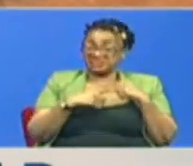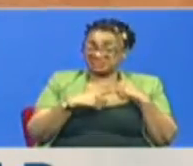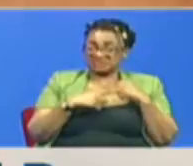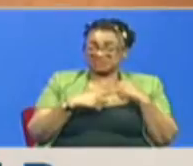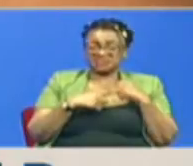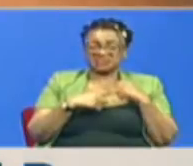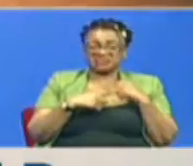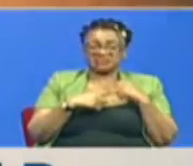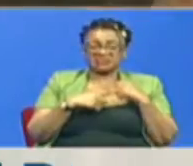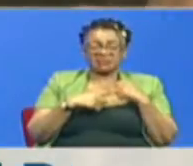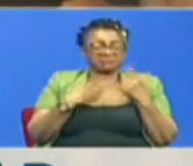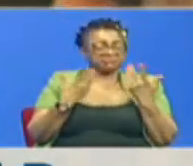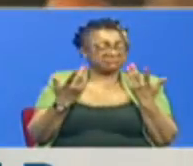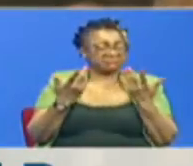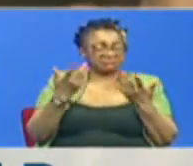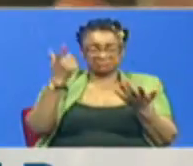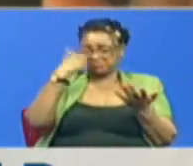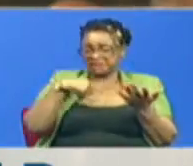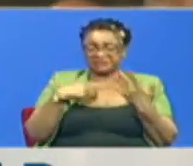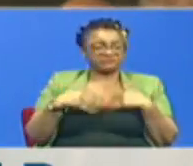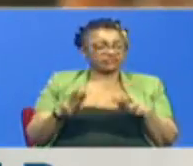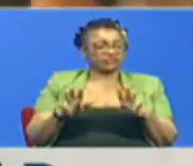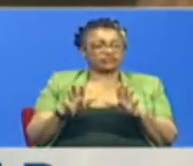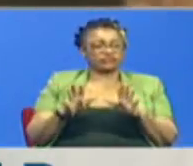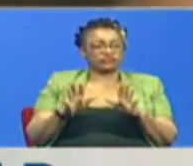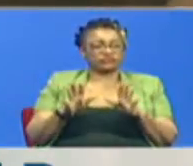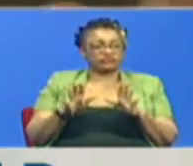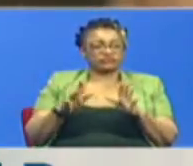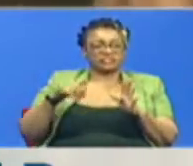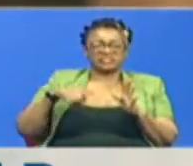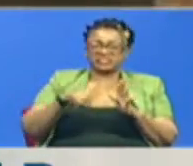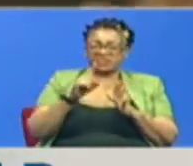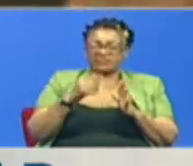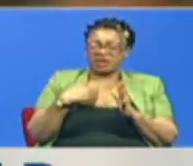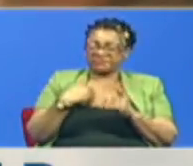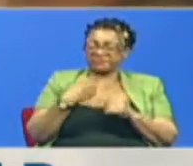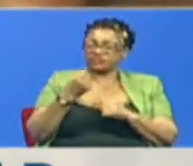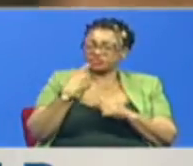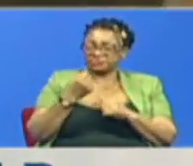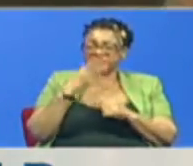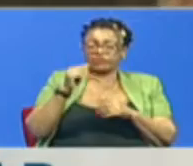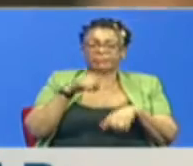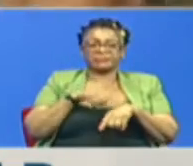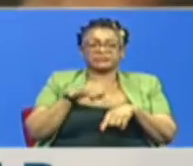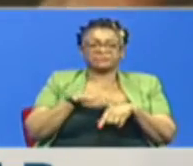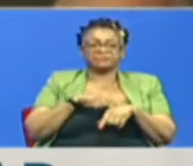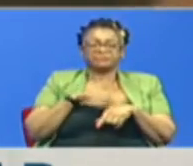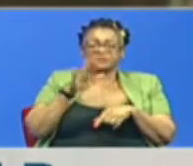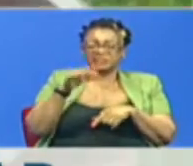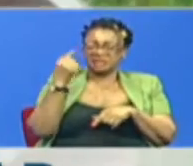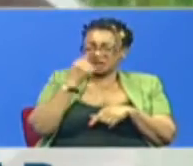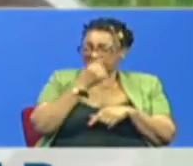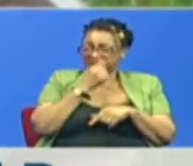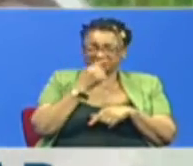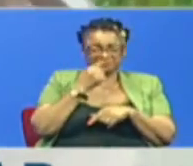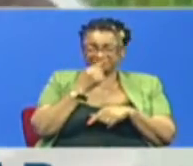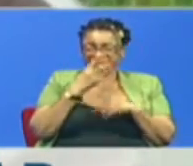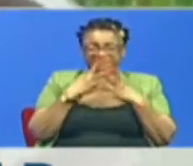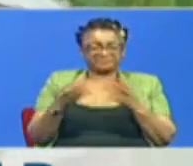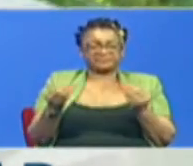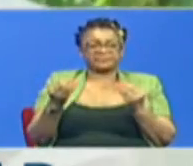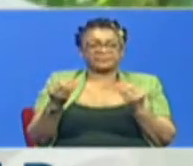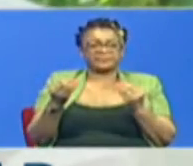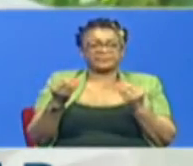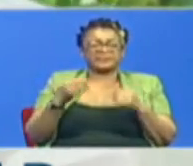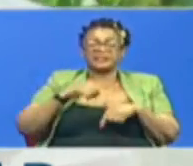majangu ilikuwa imelost. Mbalambala has been receiving treatment since he lost his eyesight. Vile nilianza